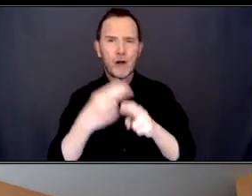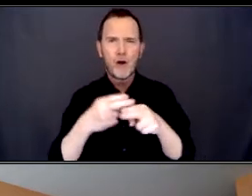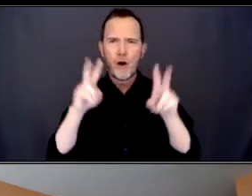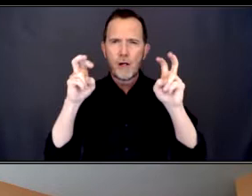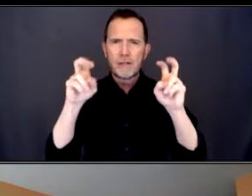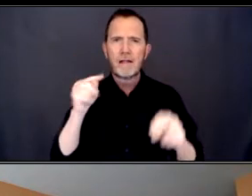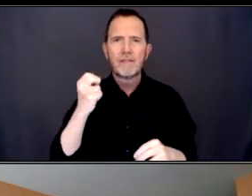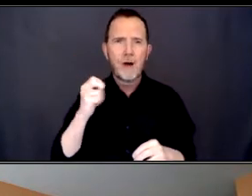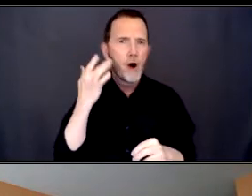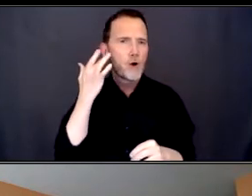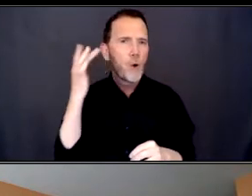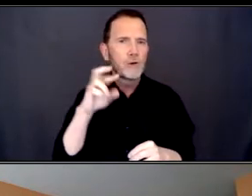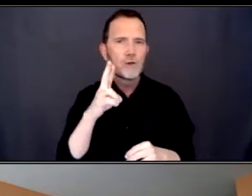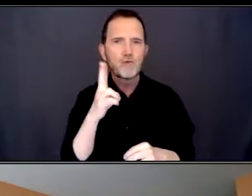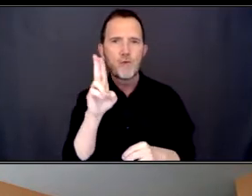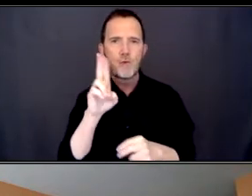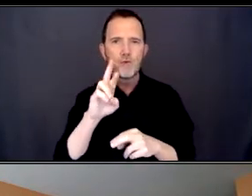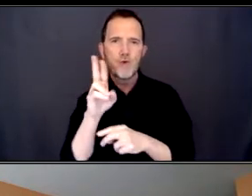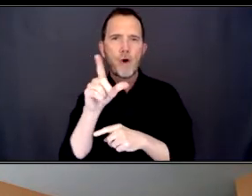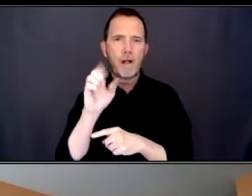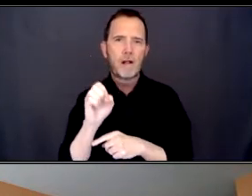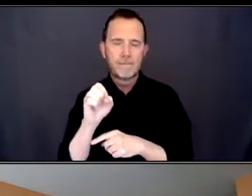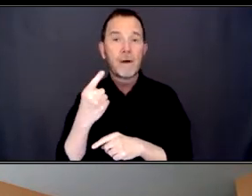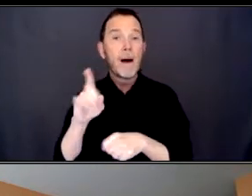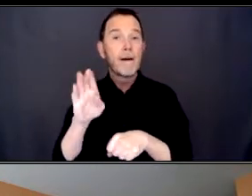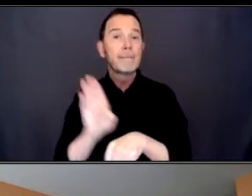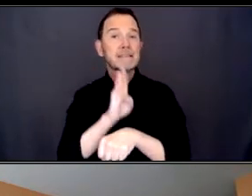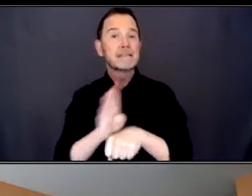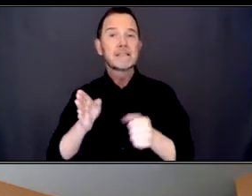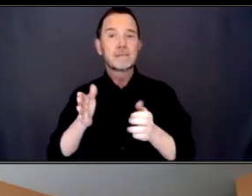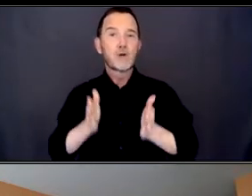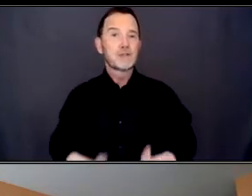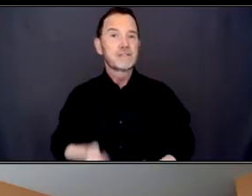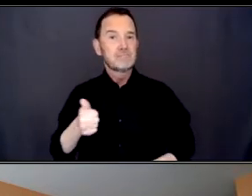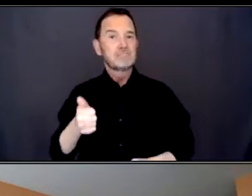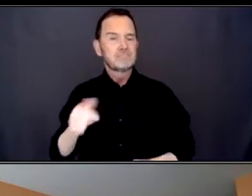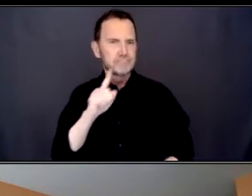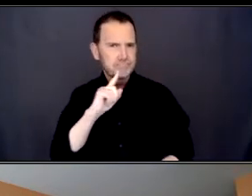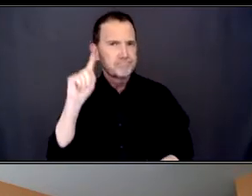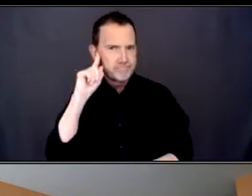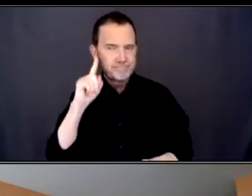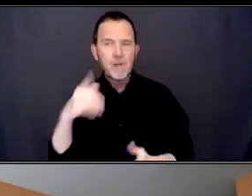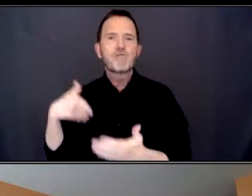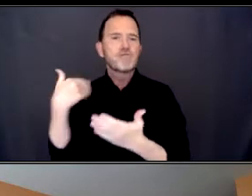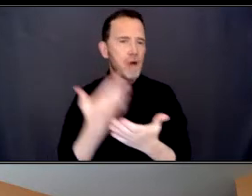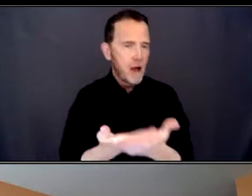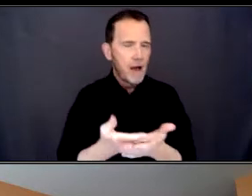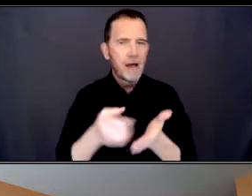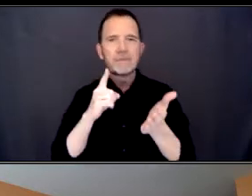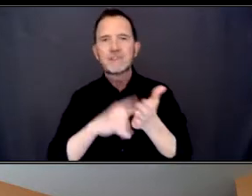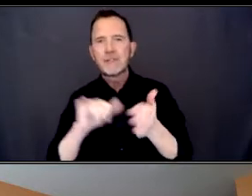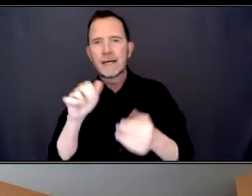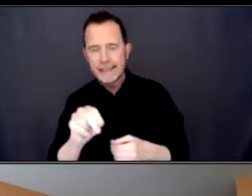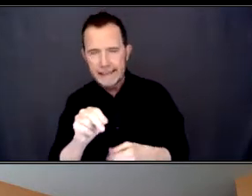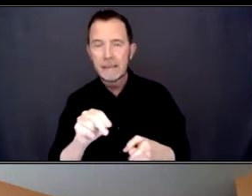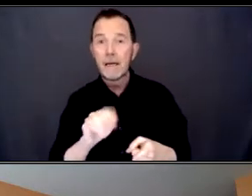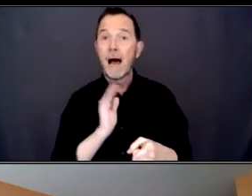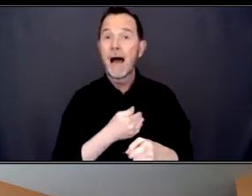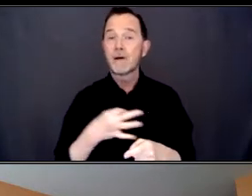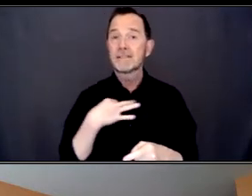who is deaf checking in using sign language, and our associate knew that this guest was checking in and